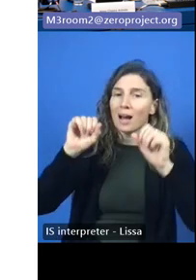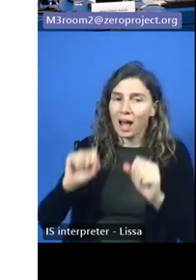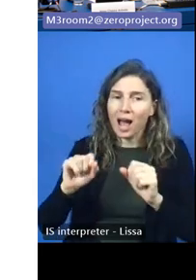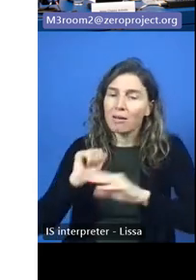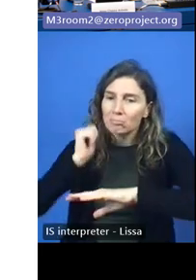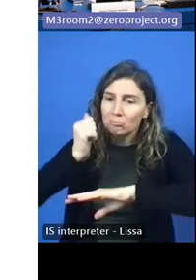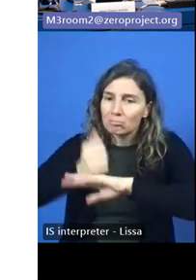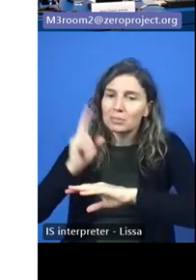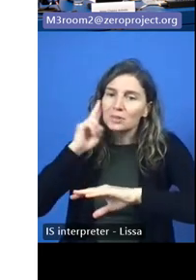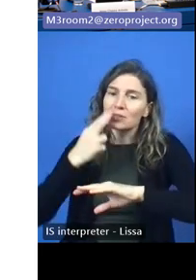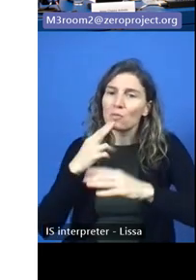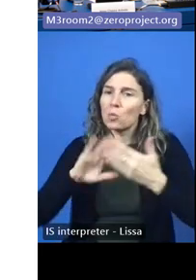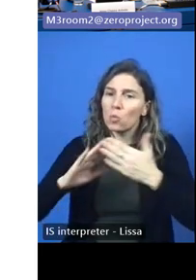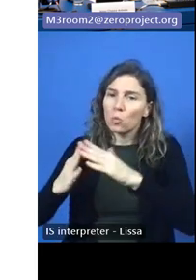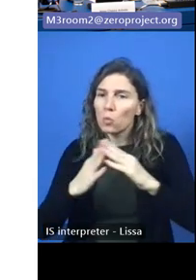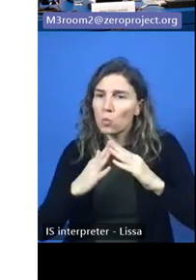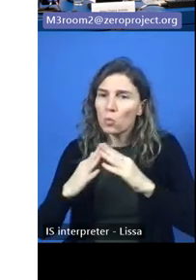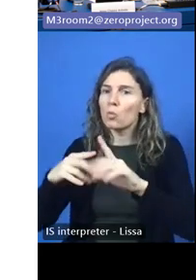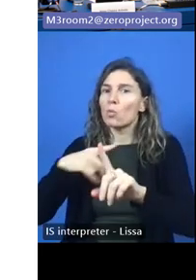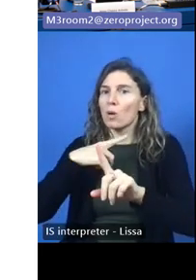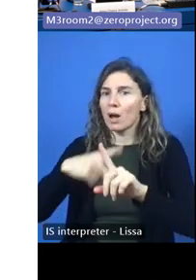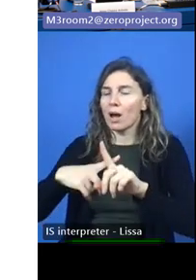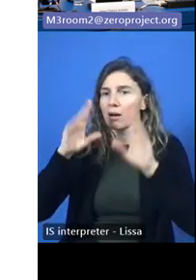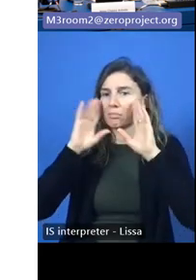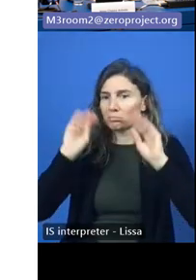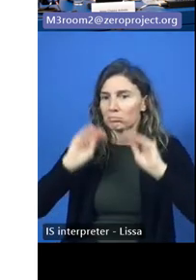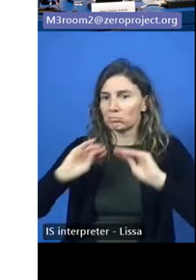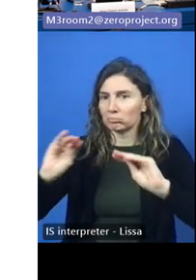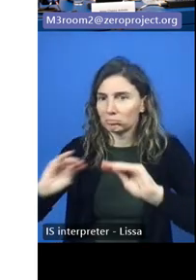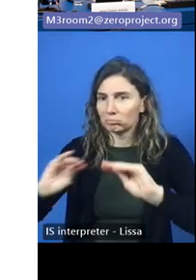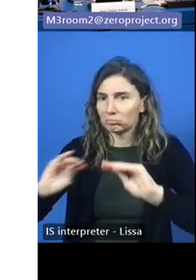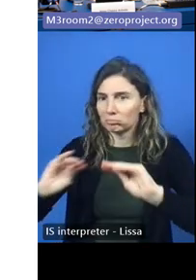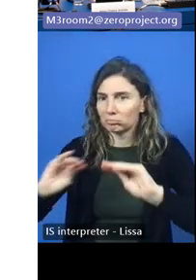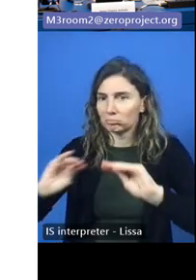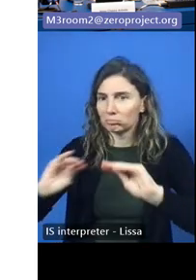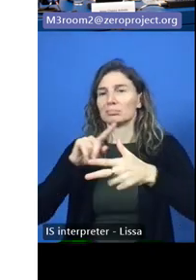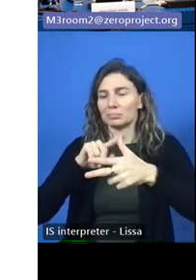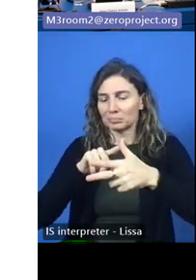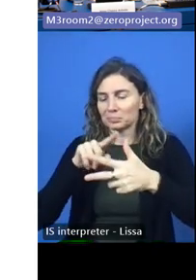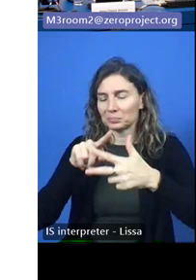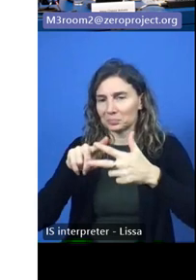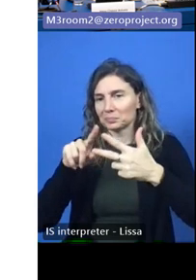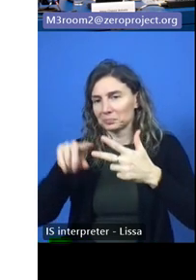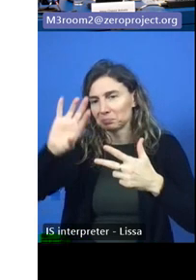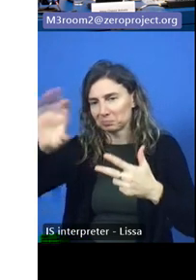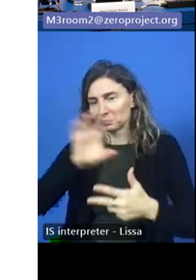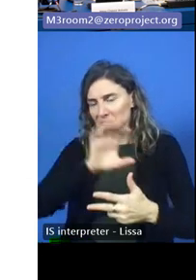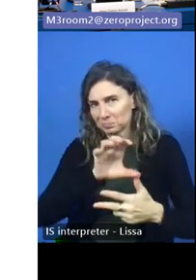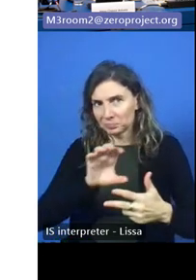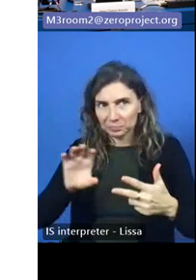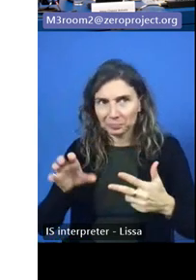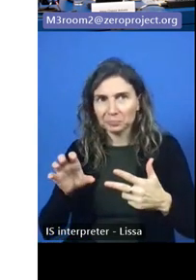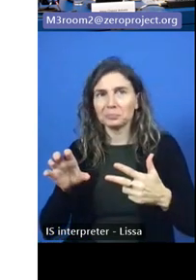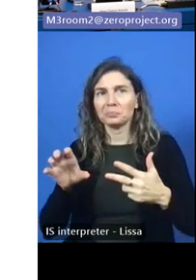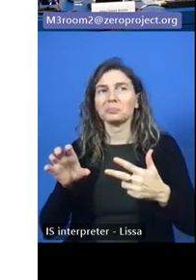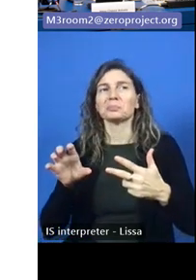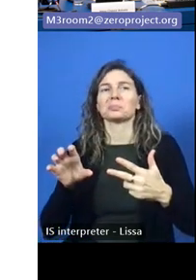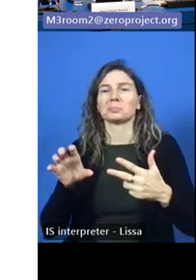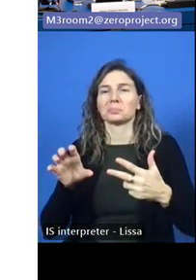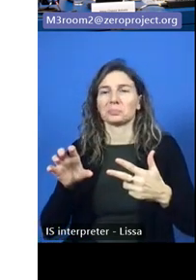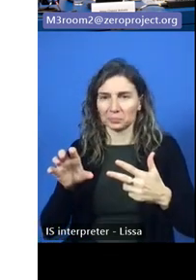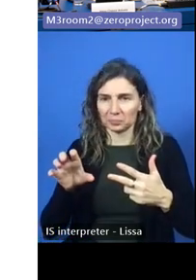in the provinces of Moyo Bamba and Rioja finding children and adolescent adolescents